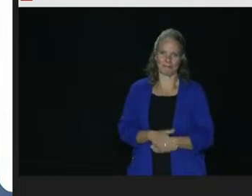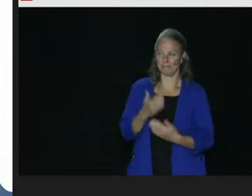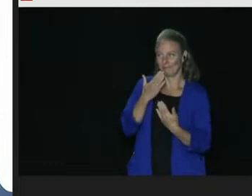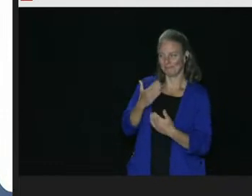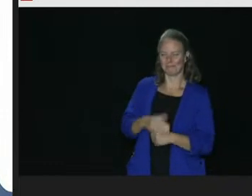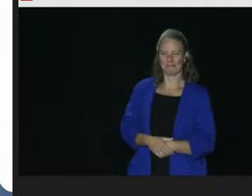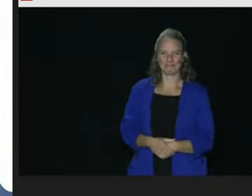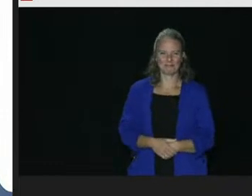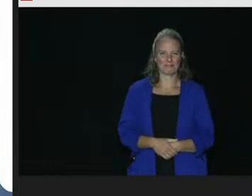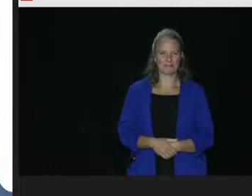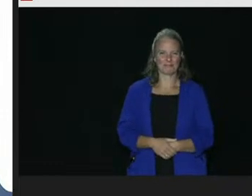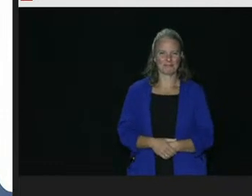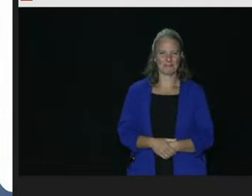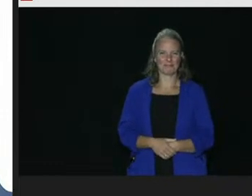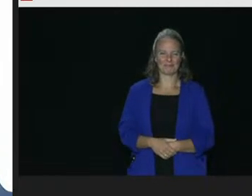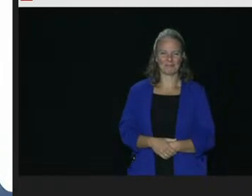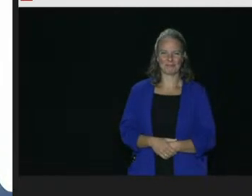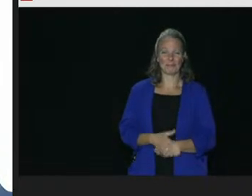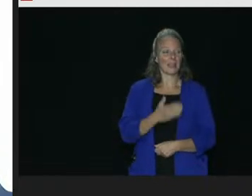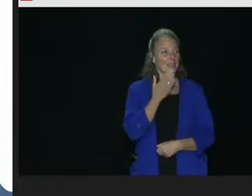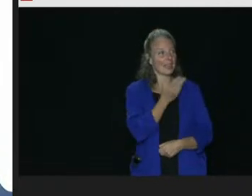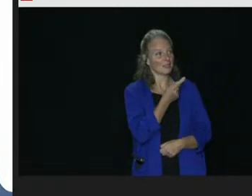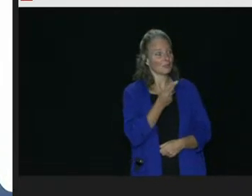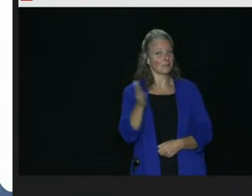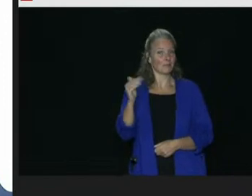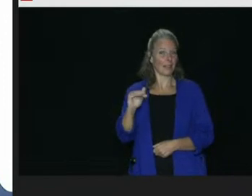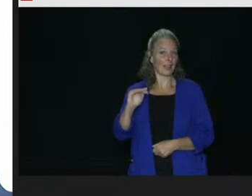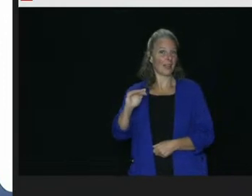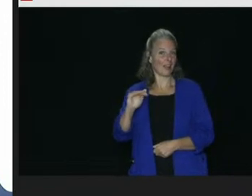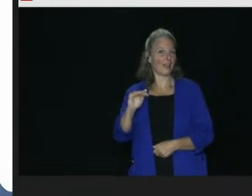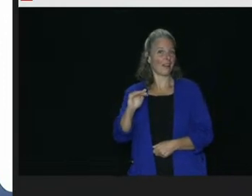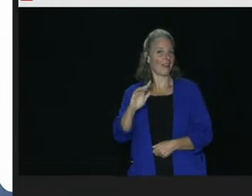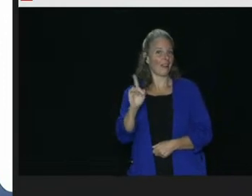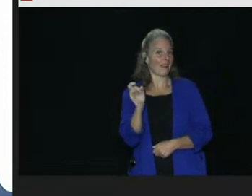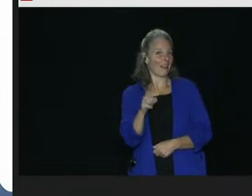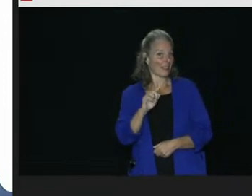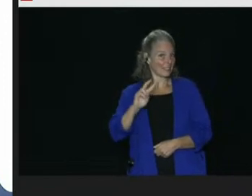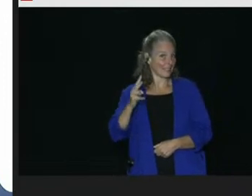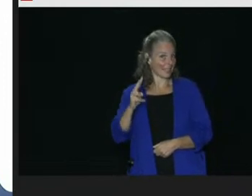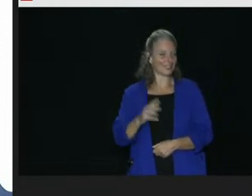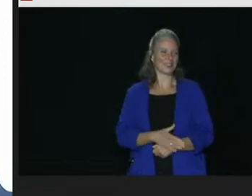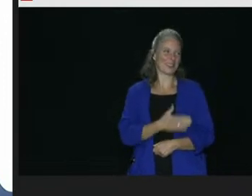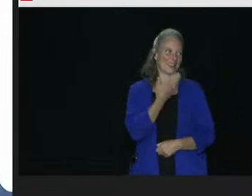Thank you, doctors. Follow-up, Mike? Yeah, first of all, thank you for sharing that personal information.